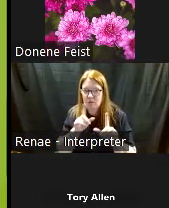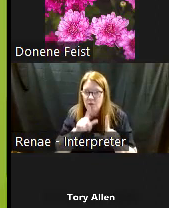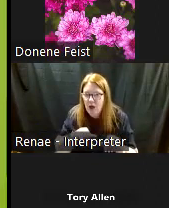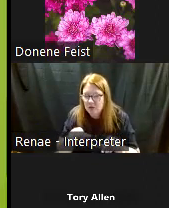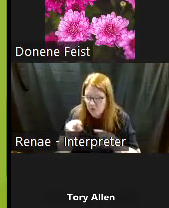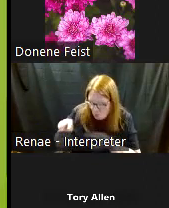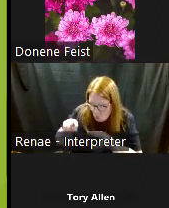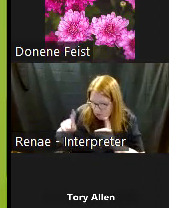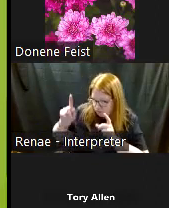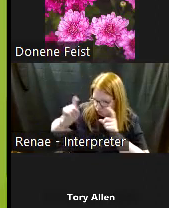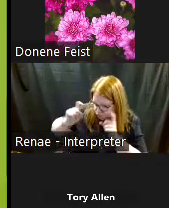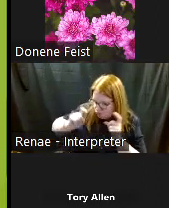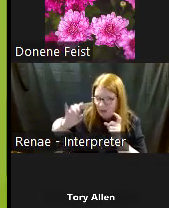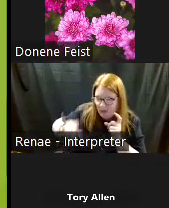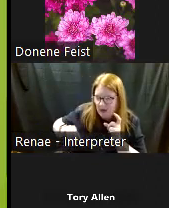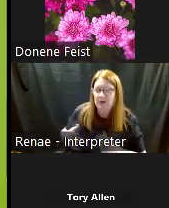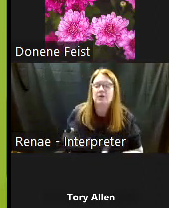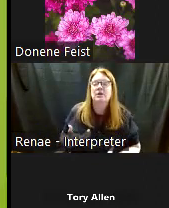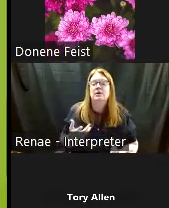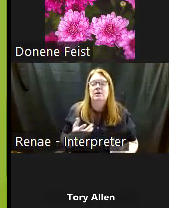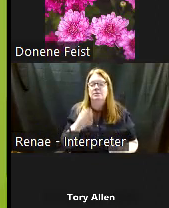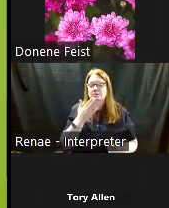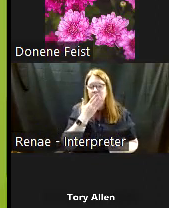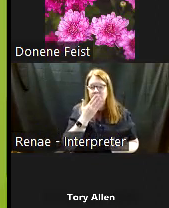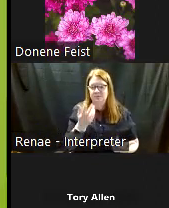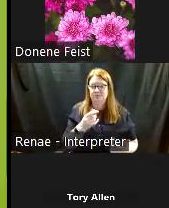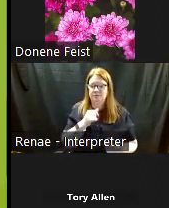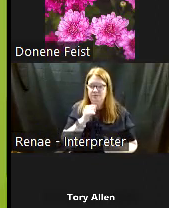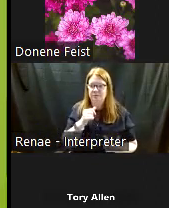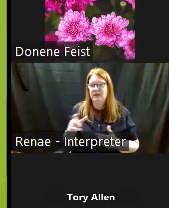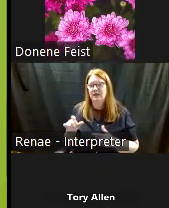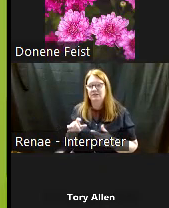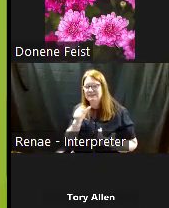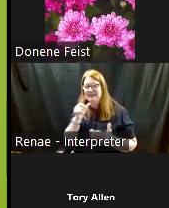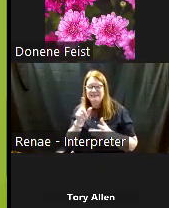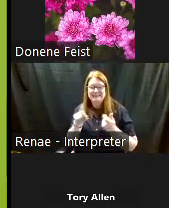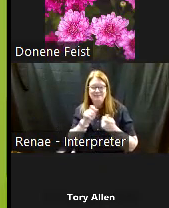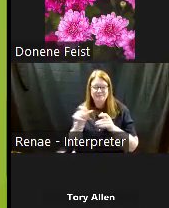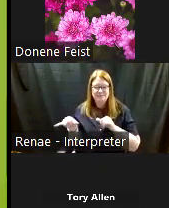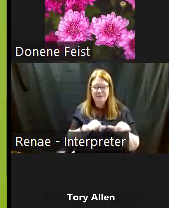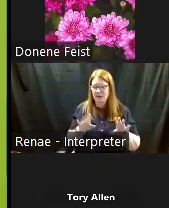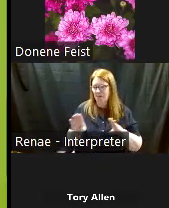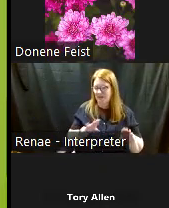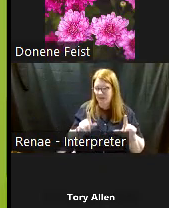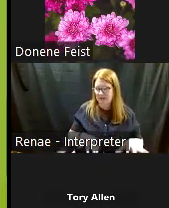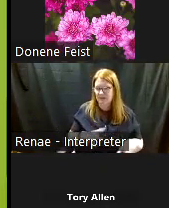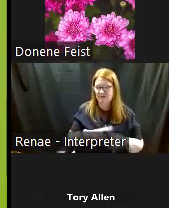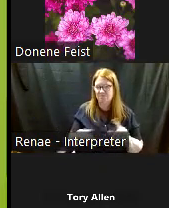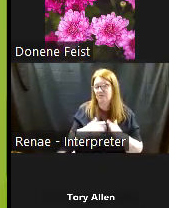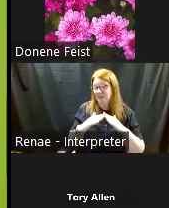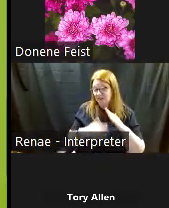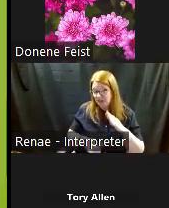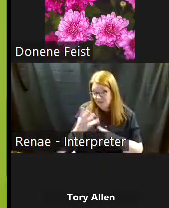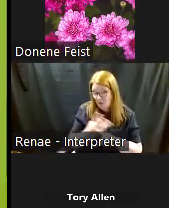So it's not exactly the same as doing a behavioral hearing test, but it's the best we can do when they're less than 4 months